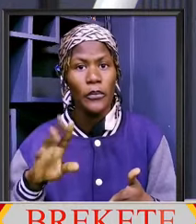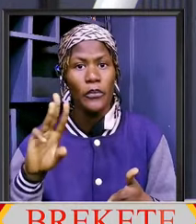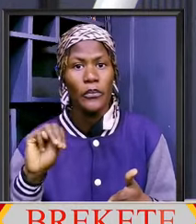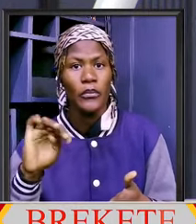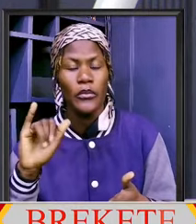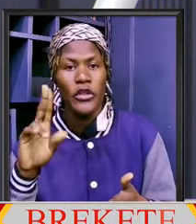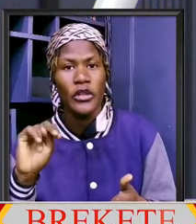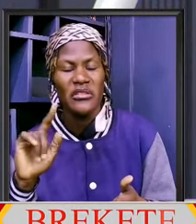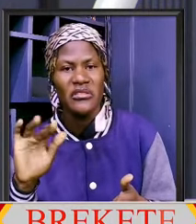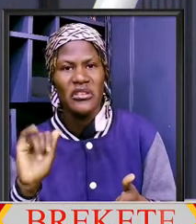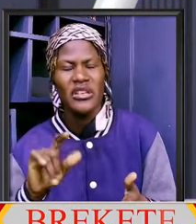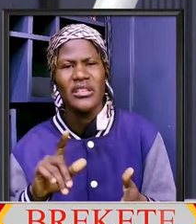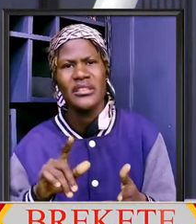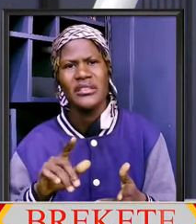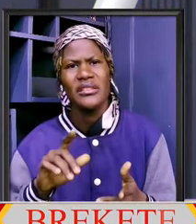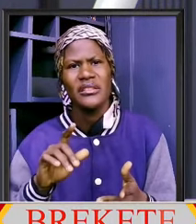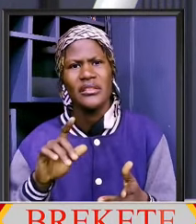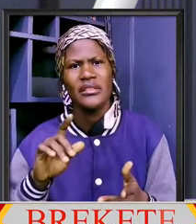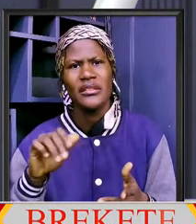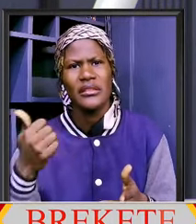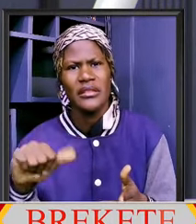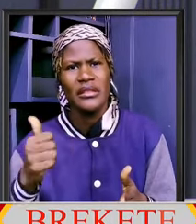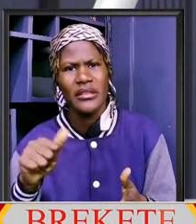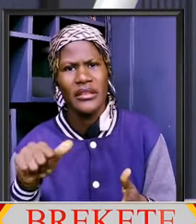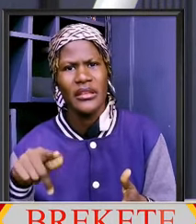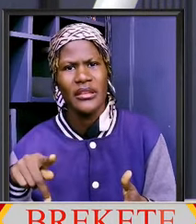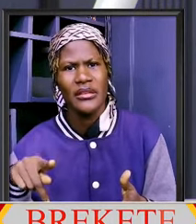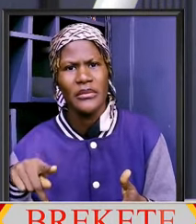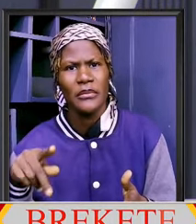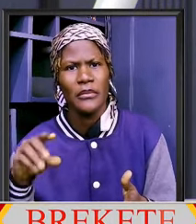Kai, in some aspect, less than 10%.